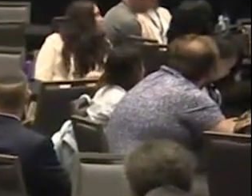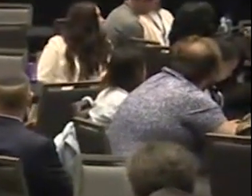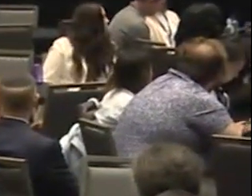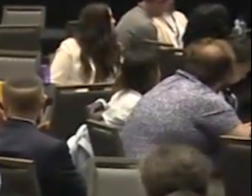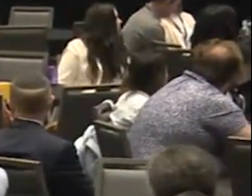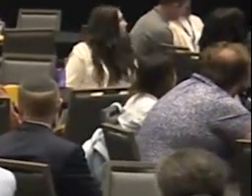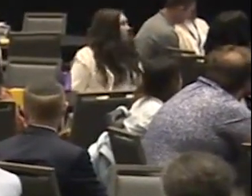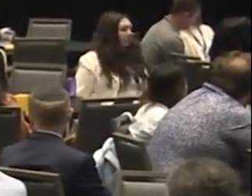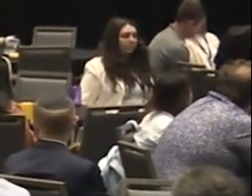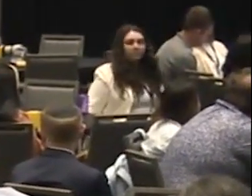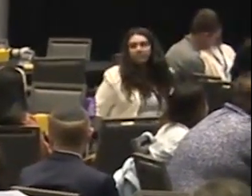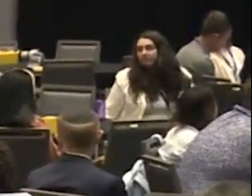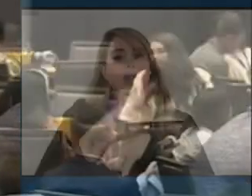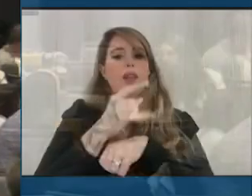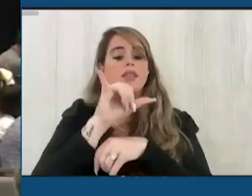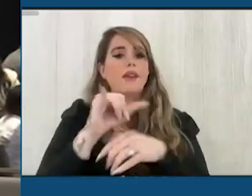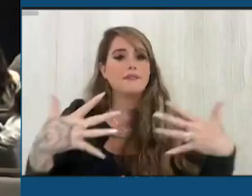fear.